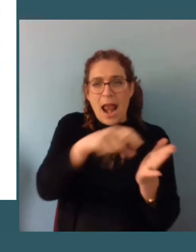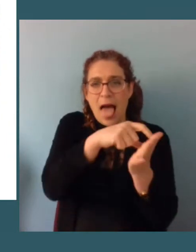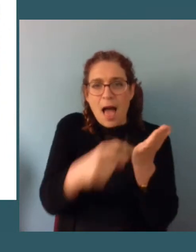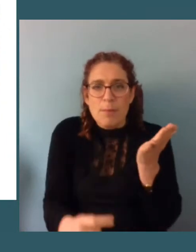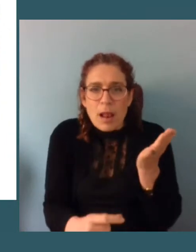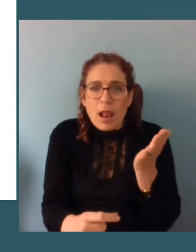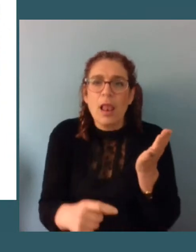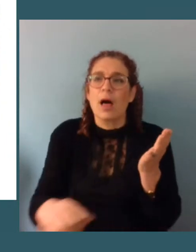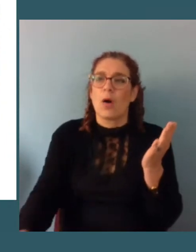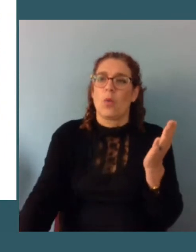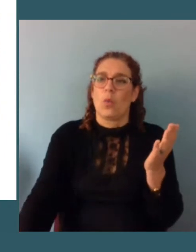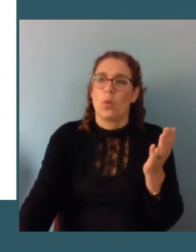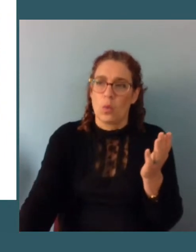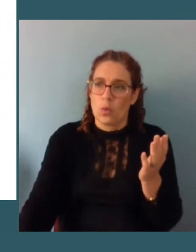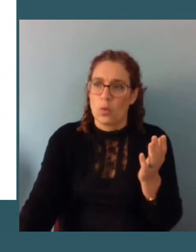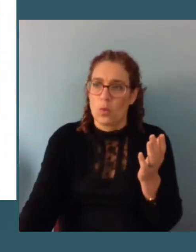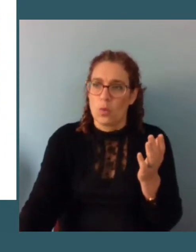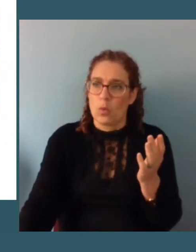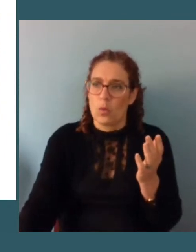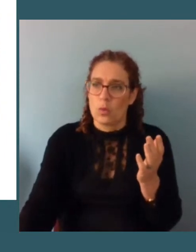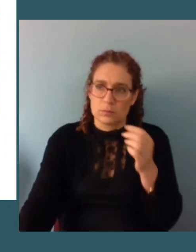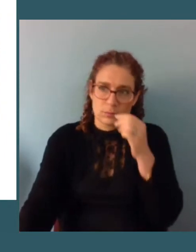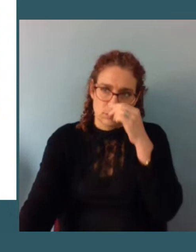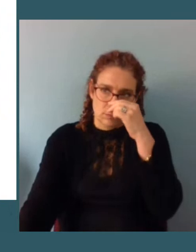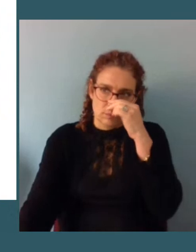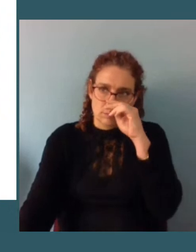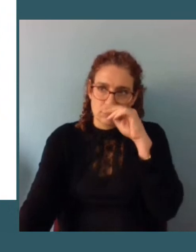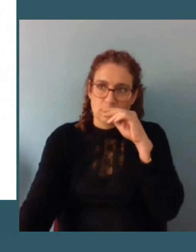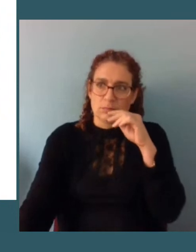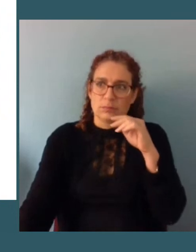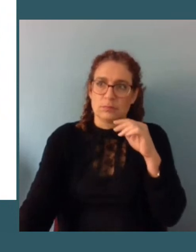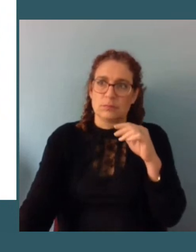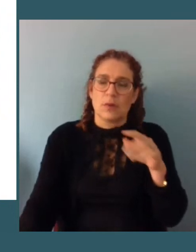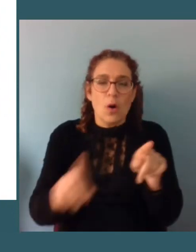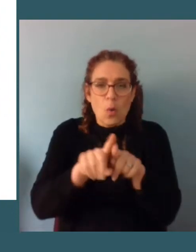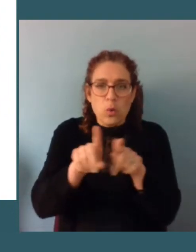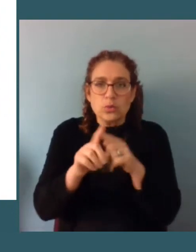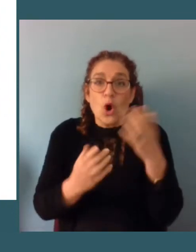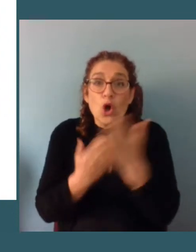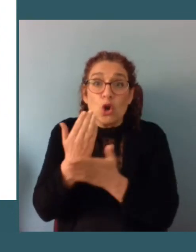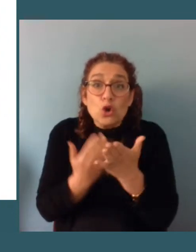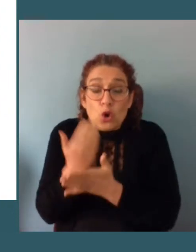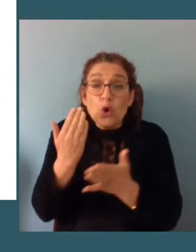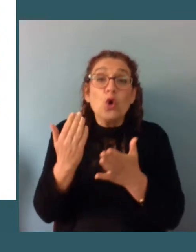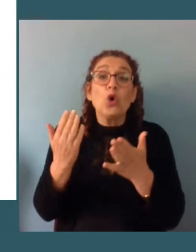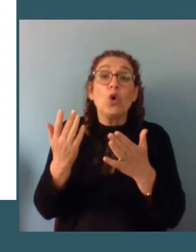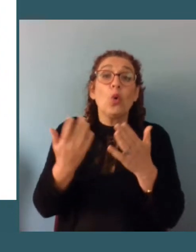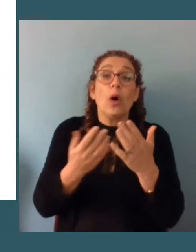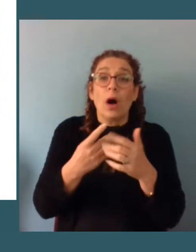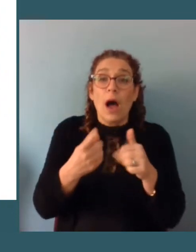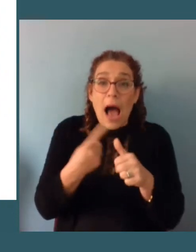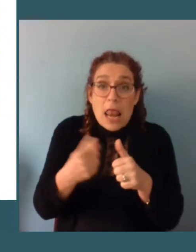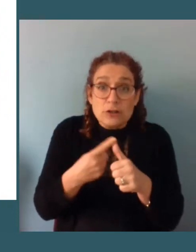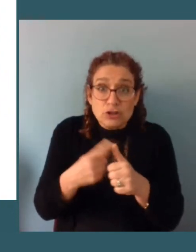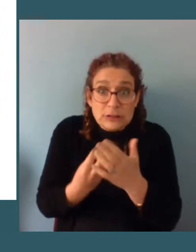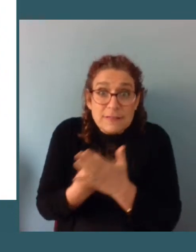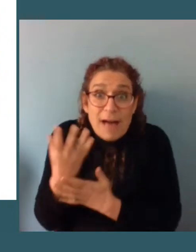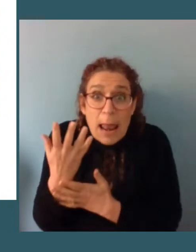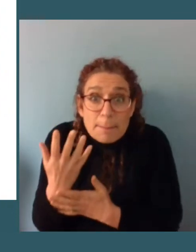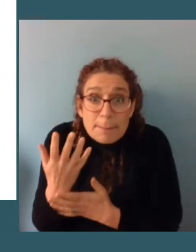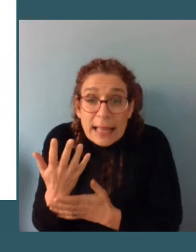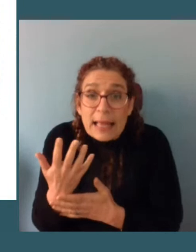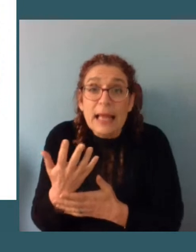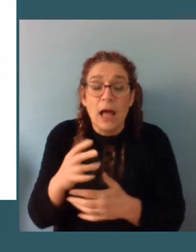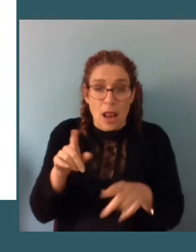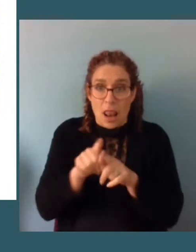that there are new and emerging food allergens and pan-allergens that can cause serious allergic reactions, such as kiwi fruit.